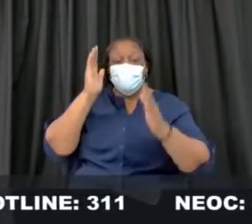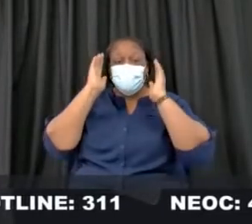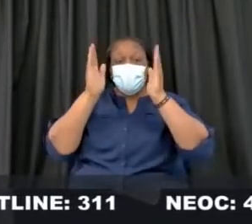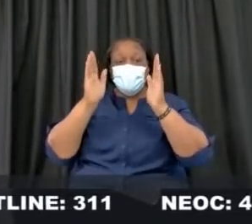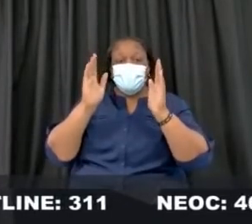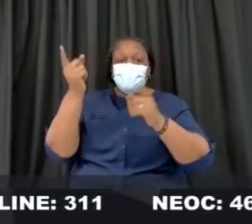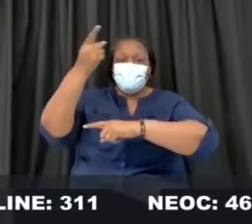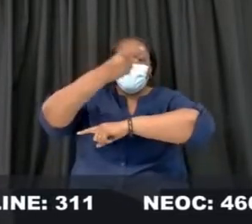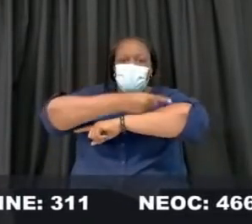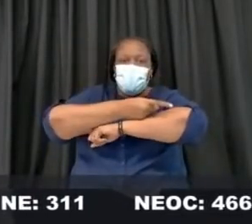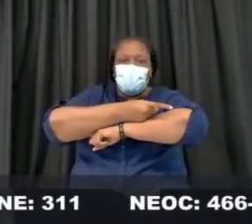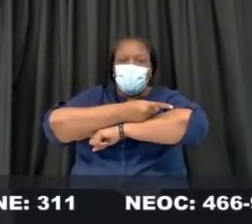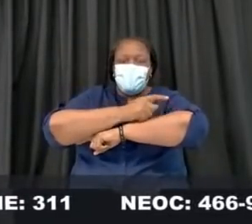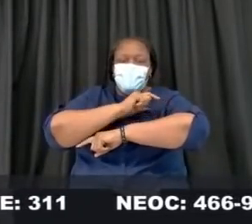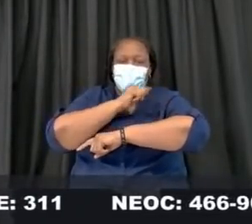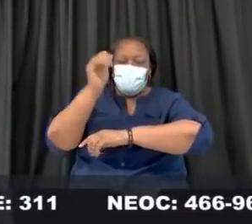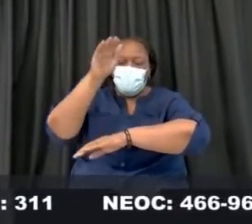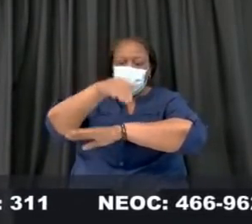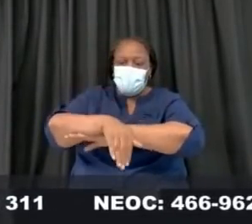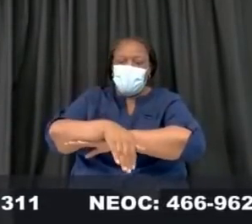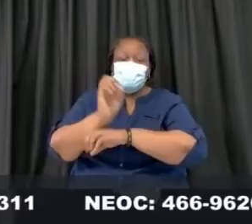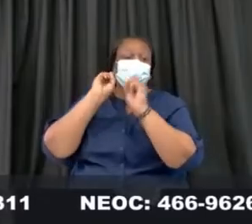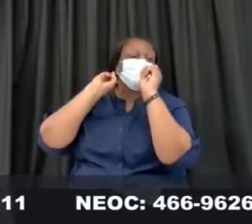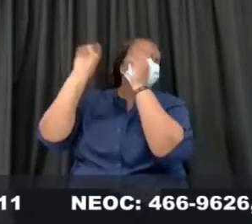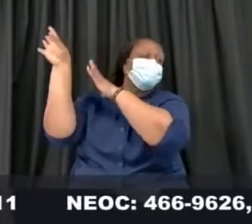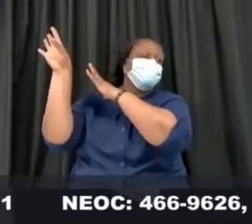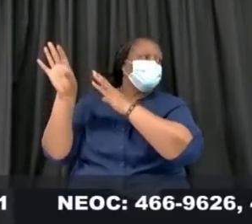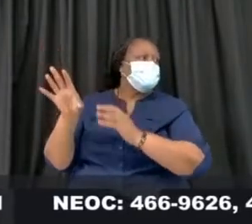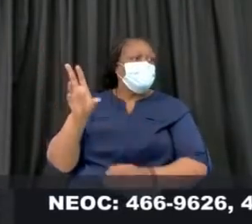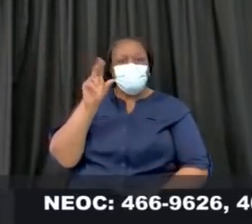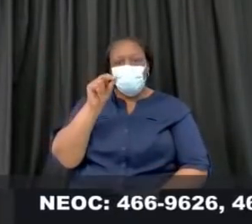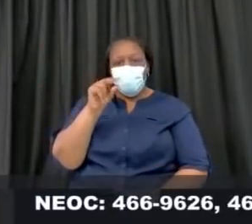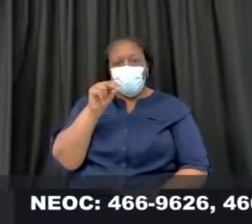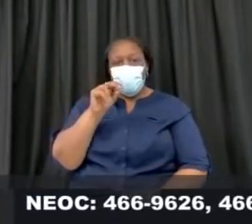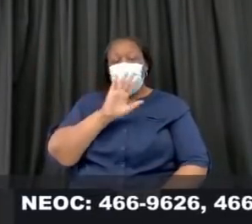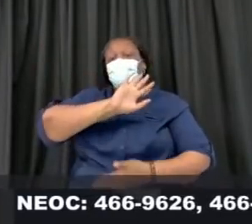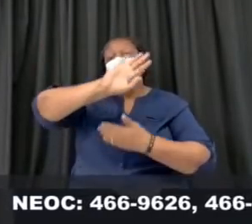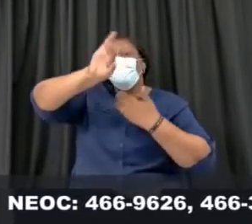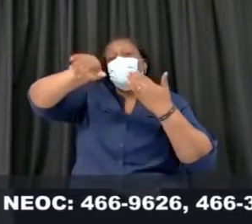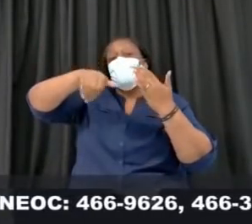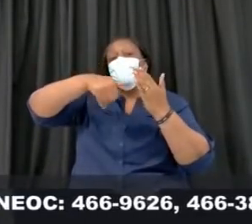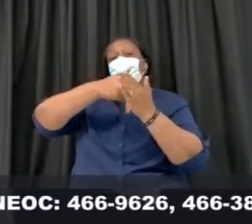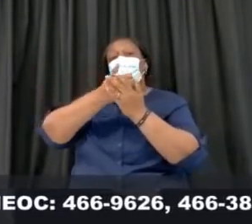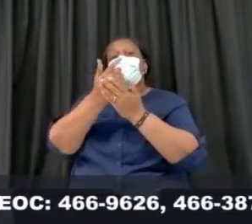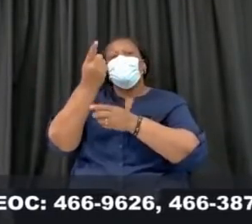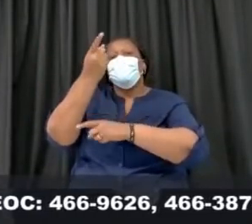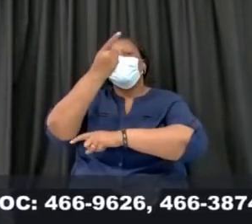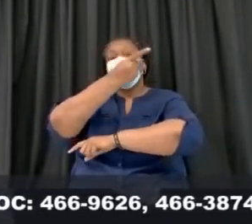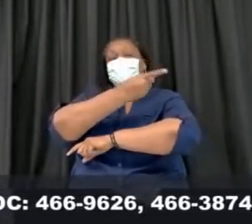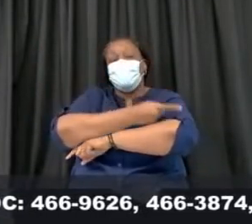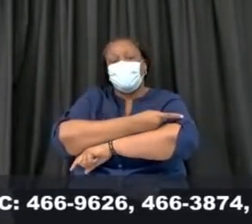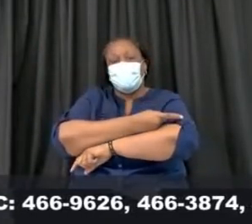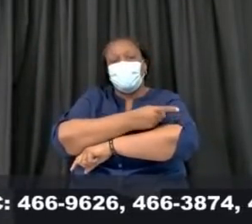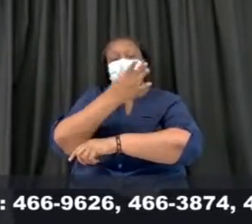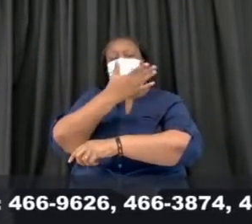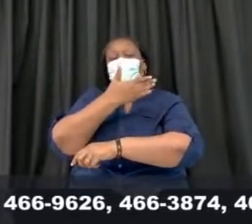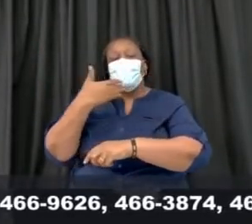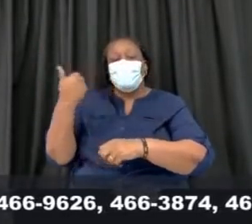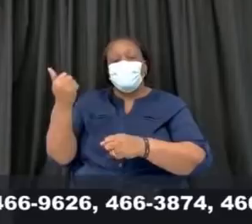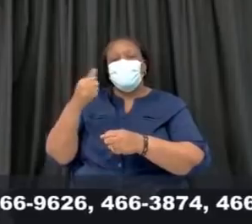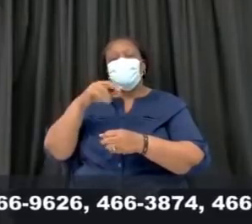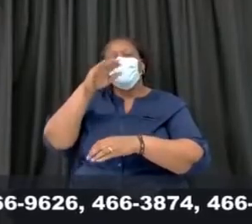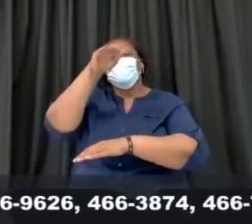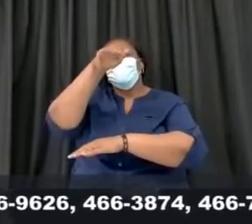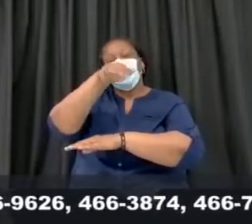They're to be adhered to in the night as well. And so That is how we will